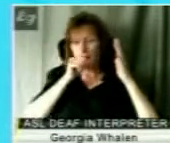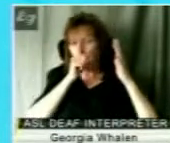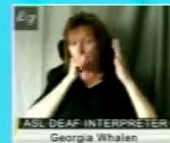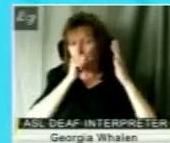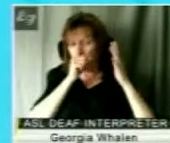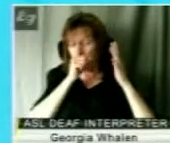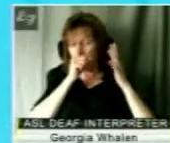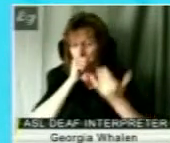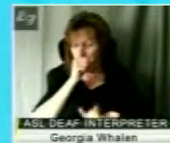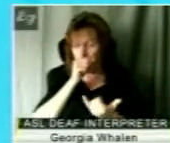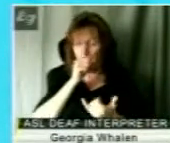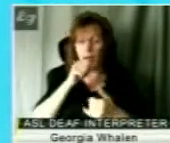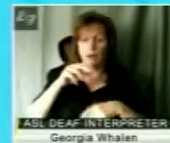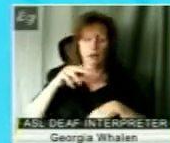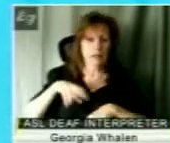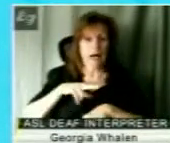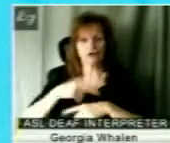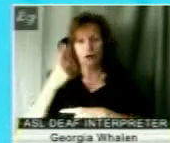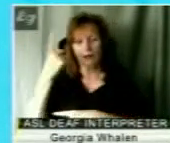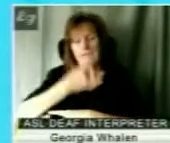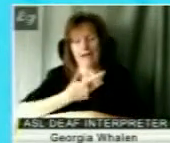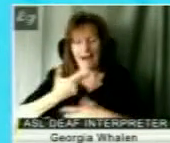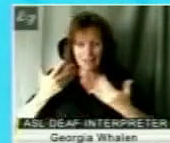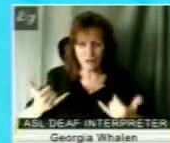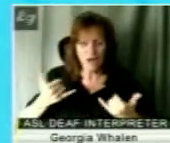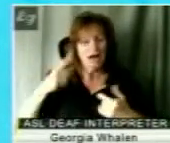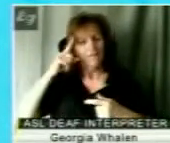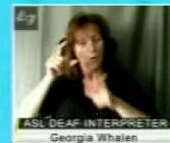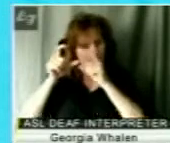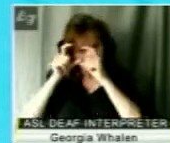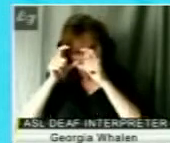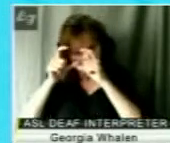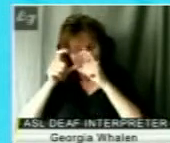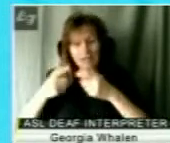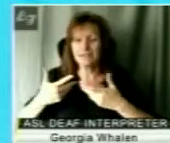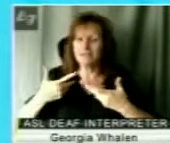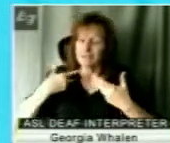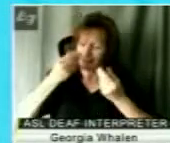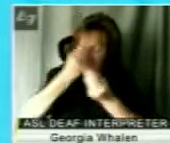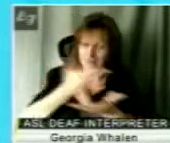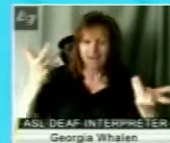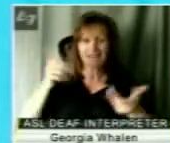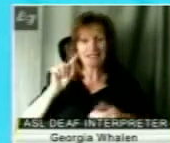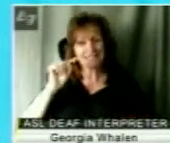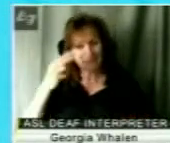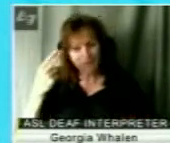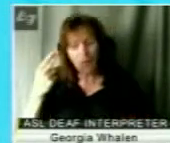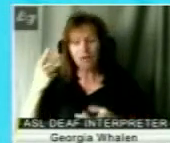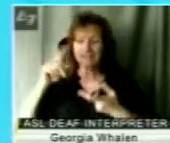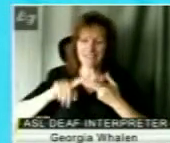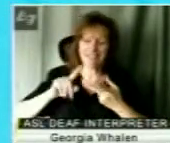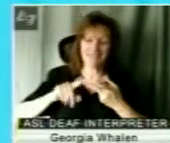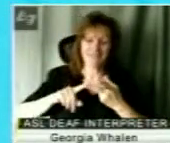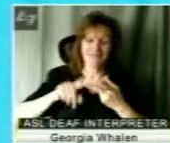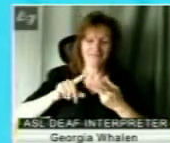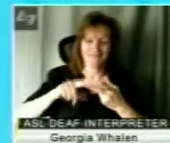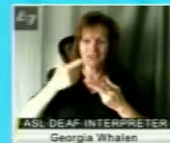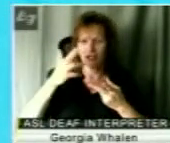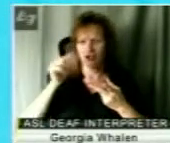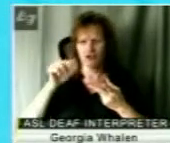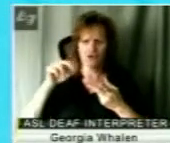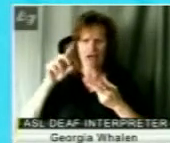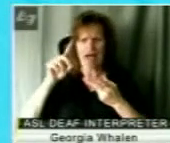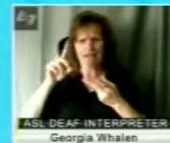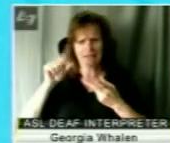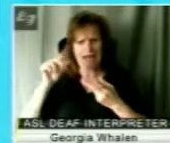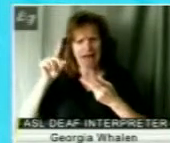a resounding celebration, being the home of Tim Hortons Donuts, the first ever donut shop. Tim Hortons was